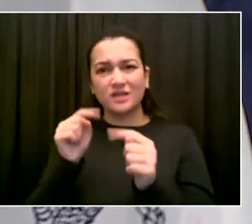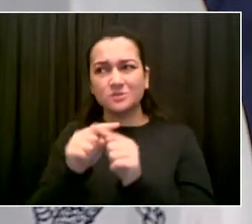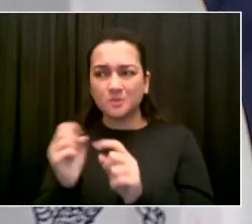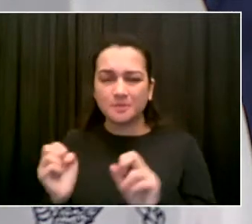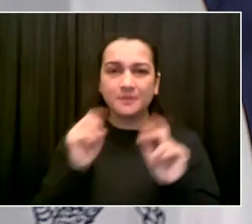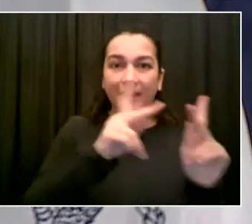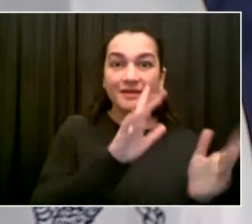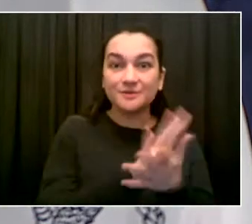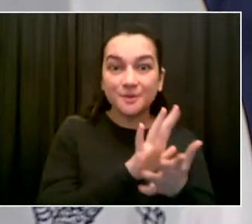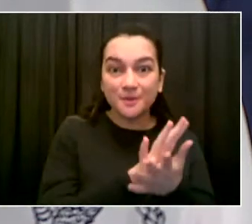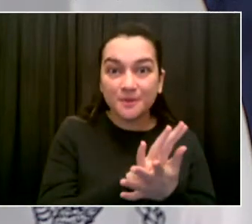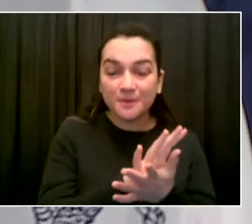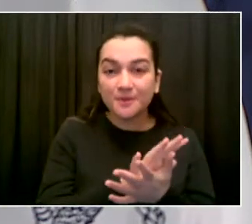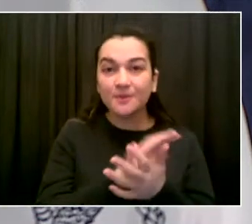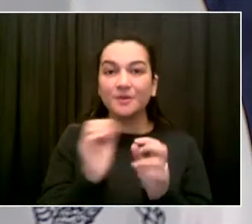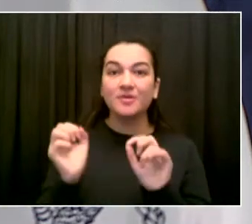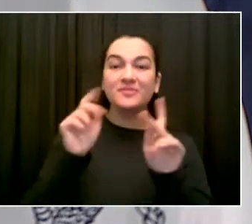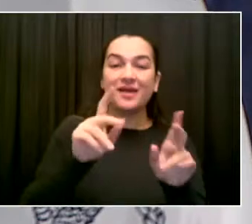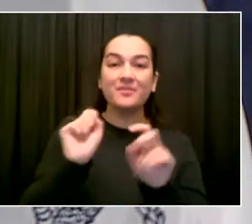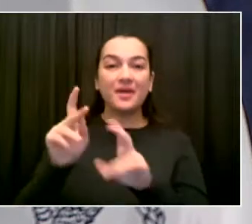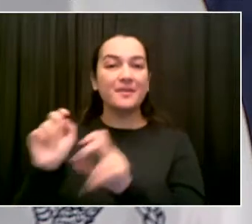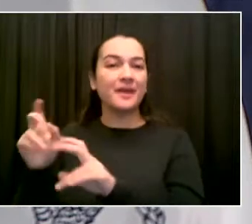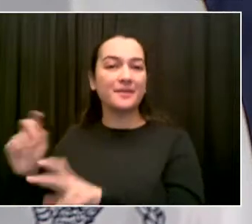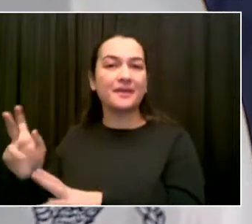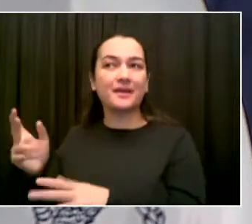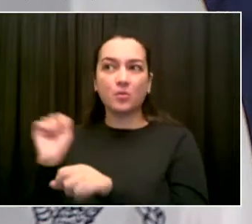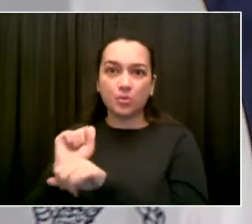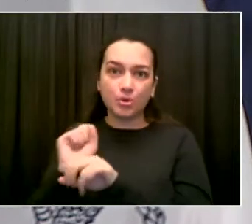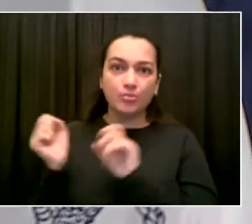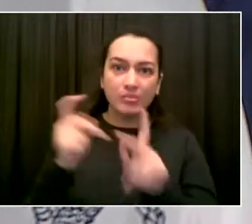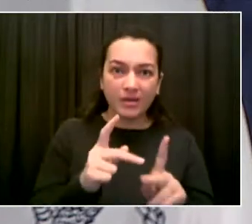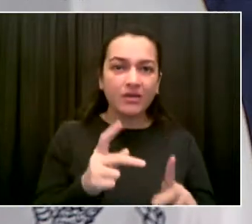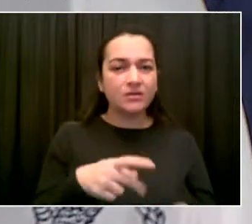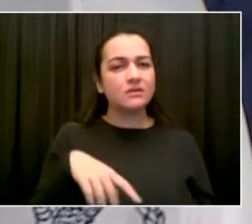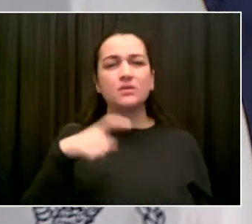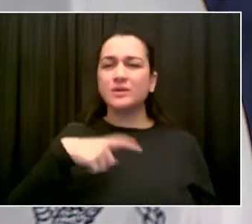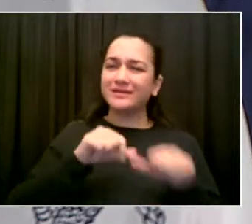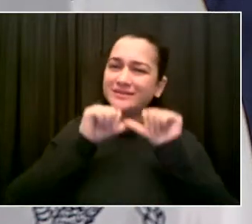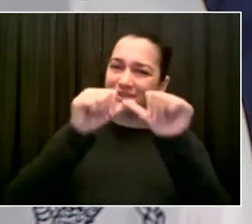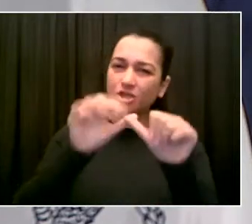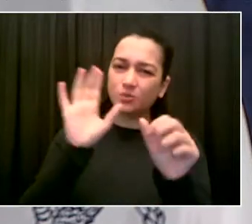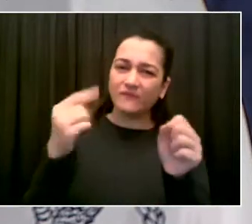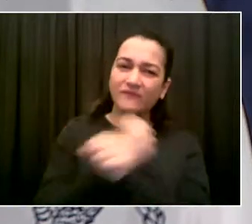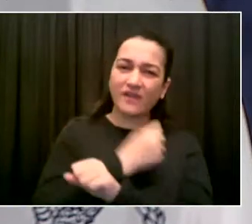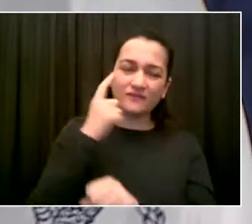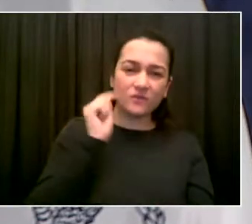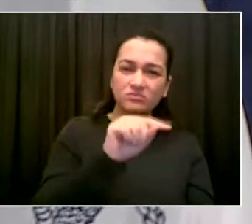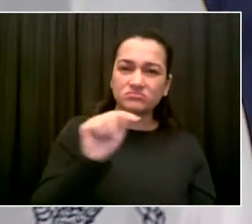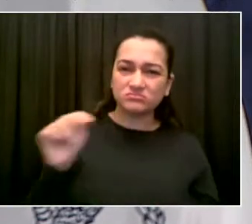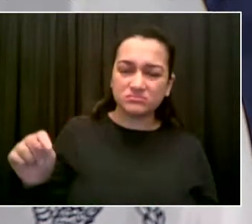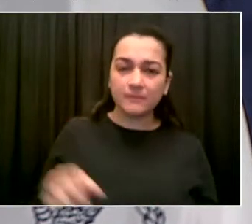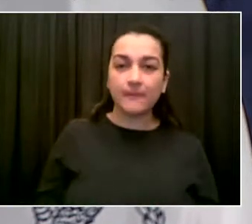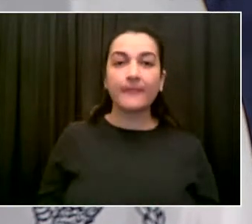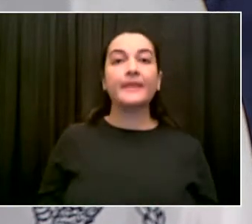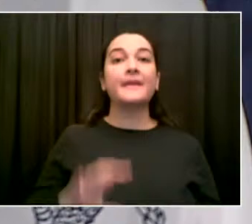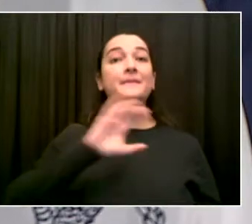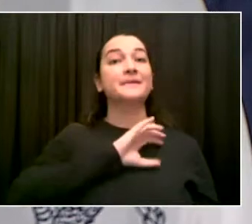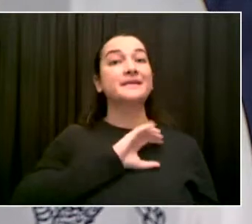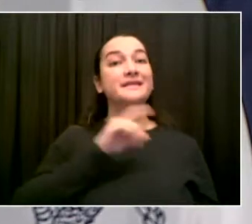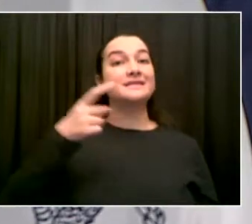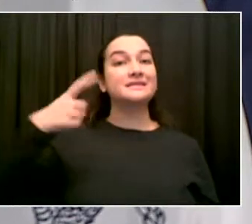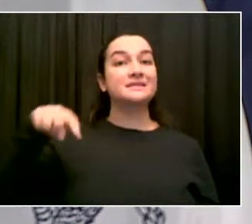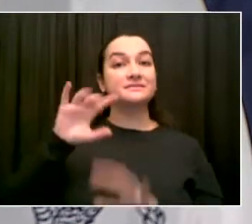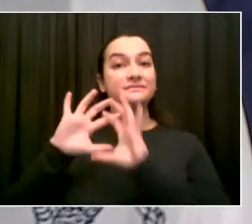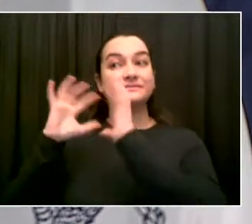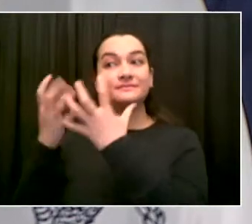there with more and more gun arrests by the NYPD and more cooperation with community and police together and more cure violence and crisis management